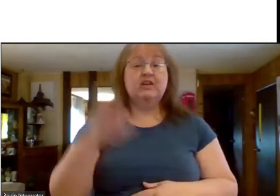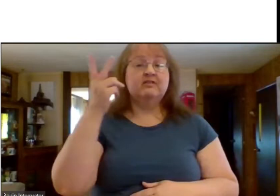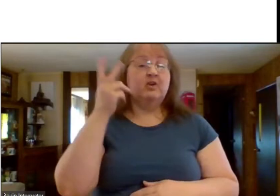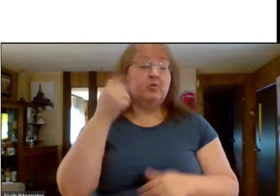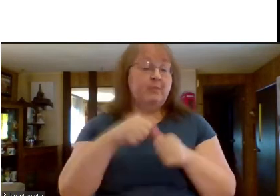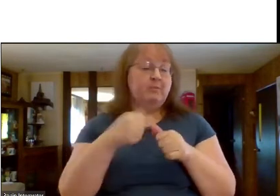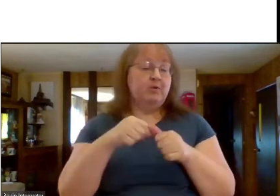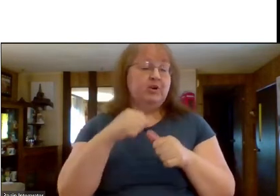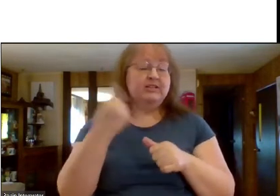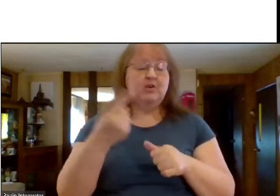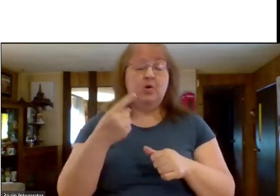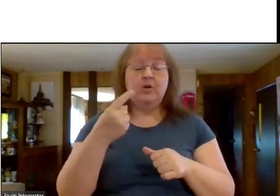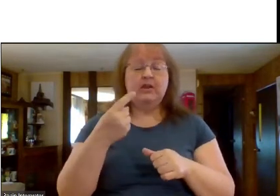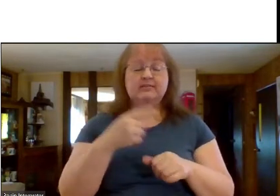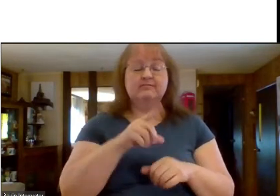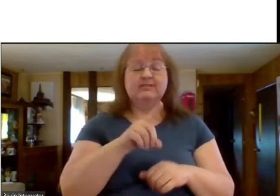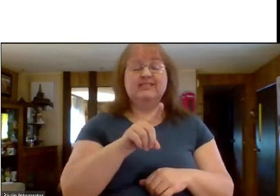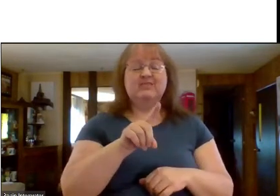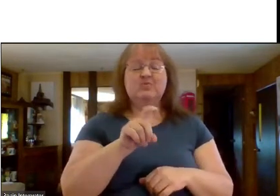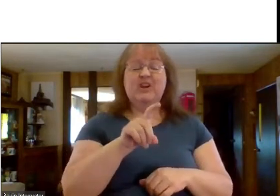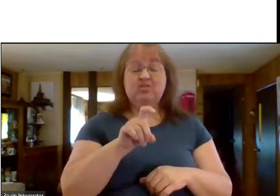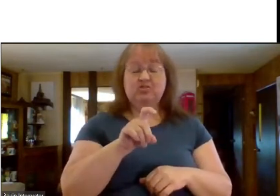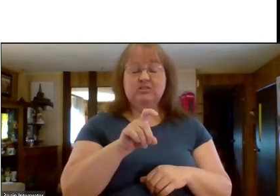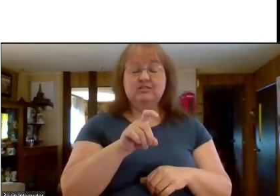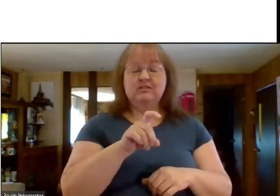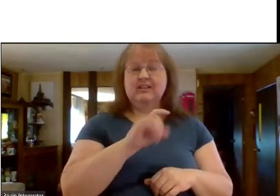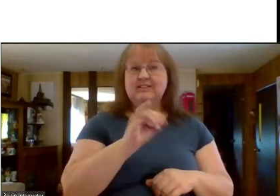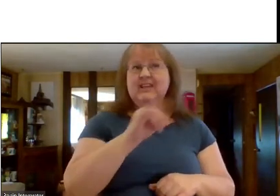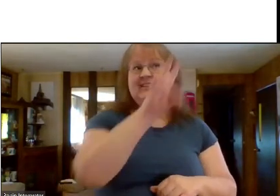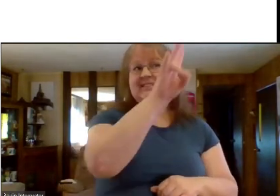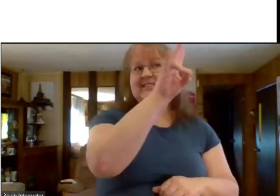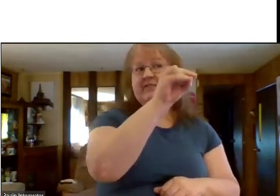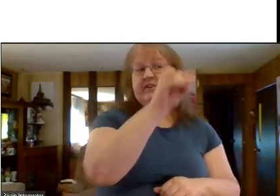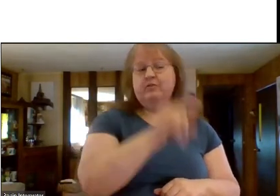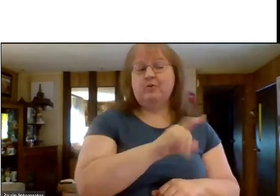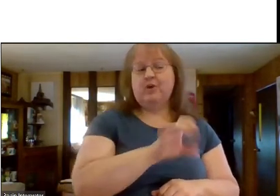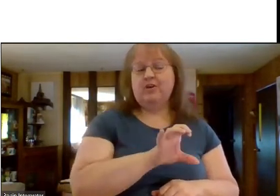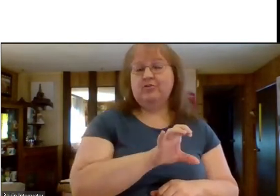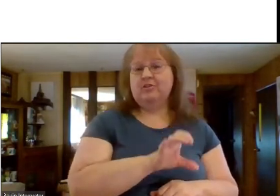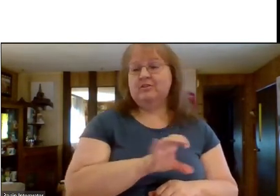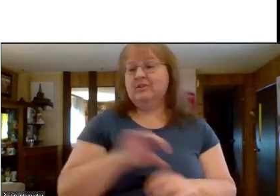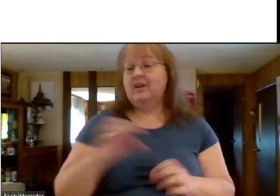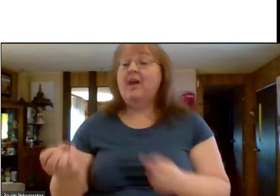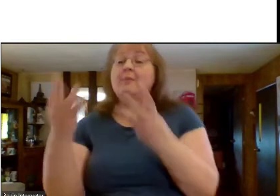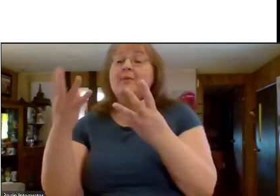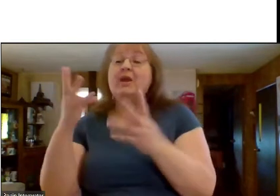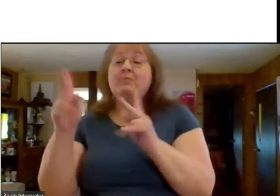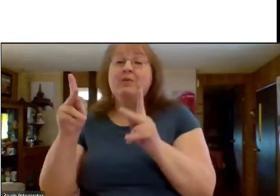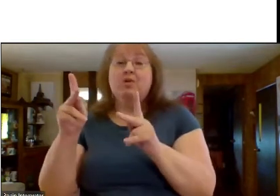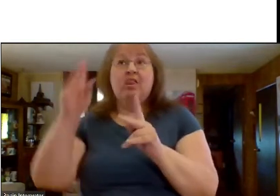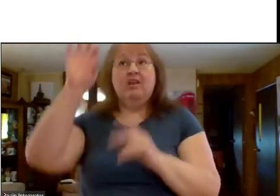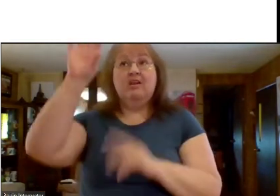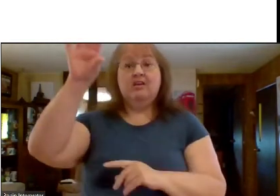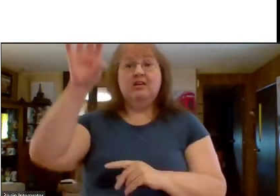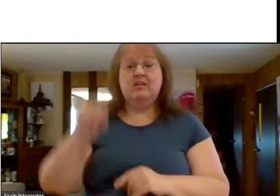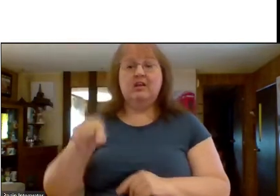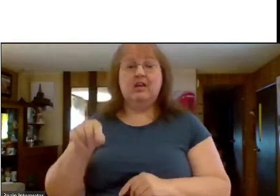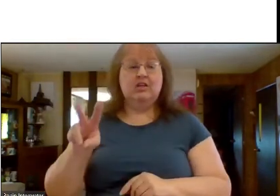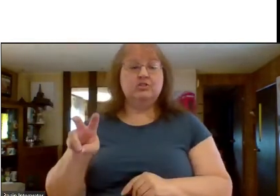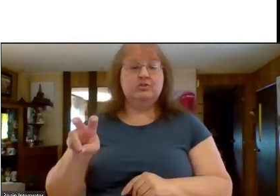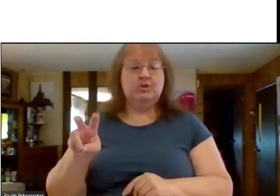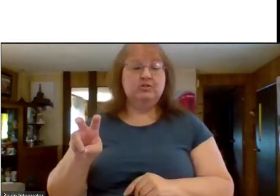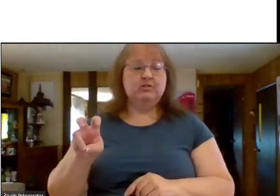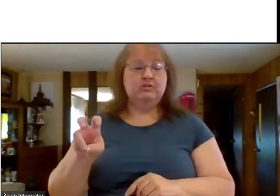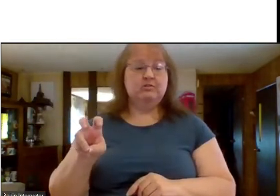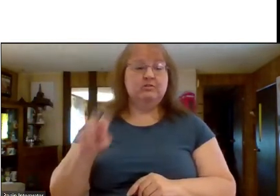So whatever the percent is, say 70 out of 100 is the same thing as how many people